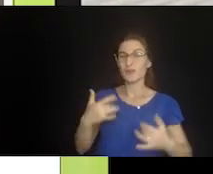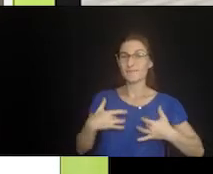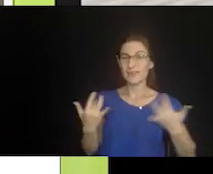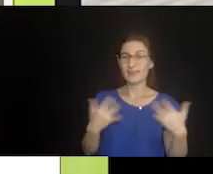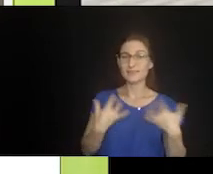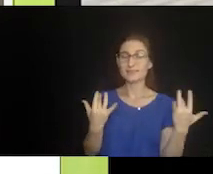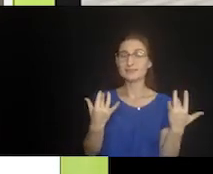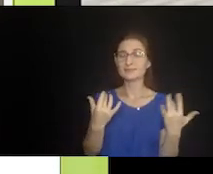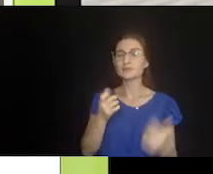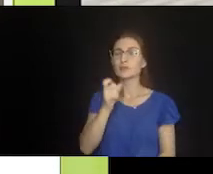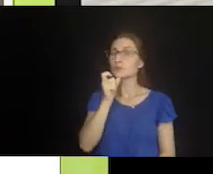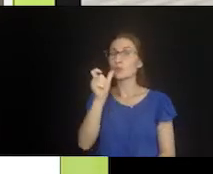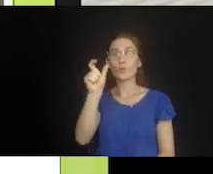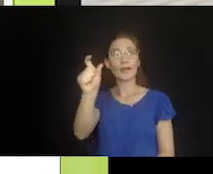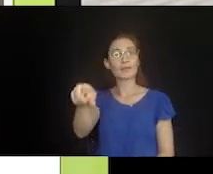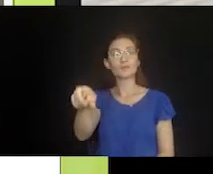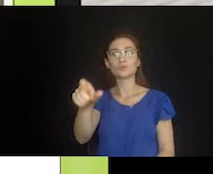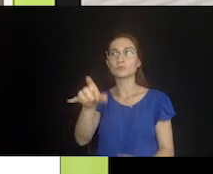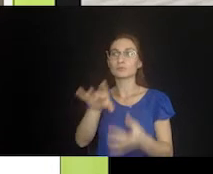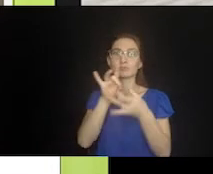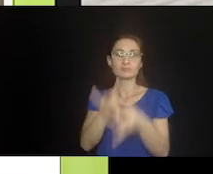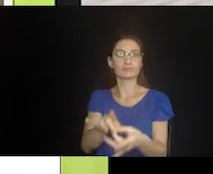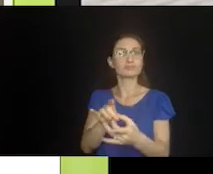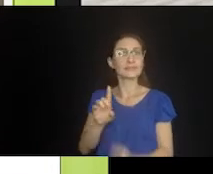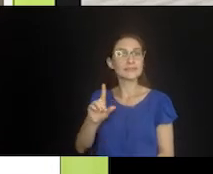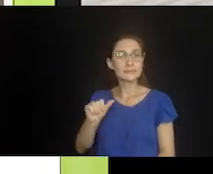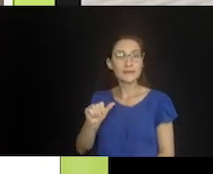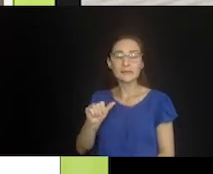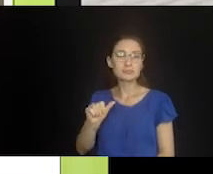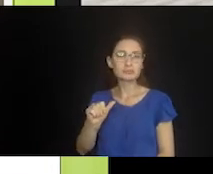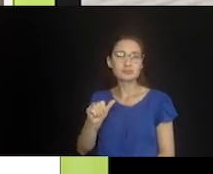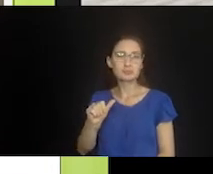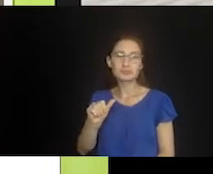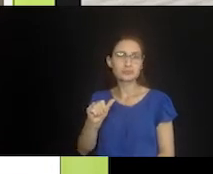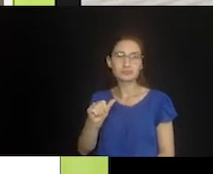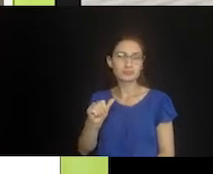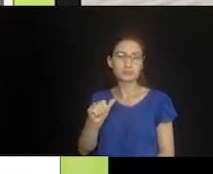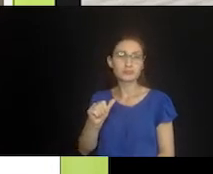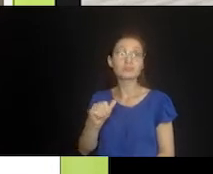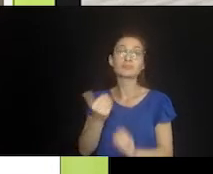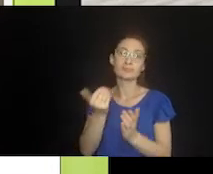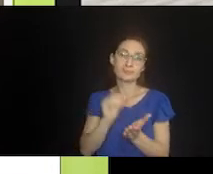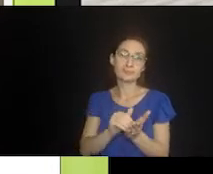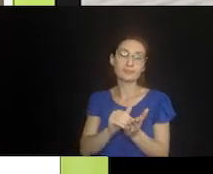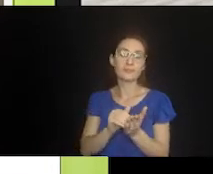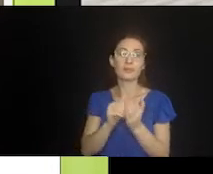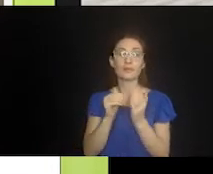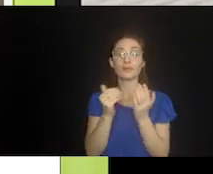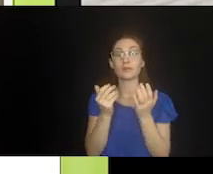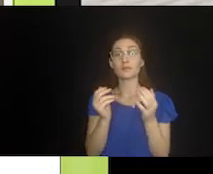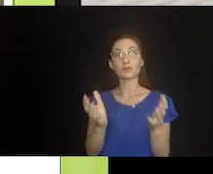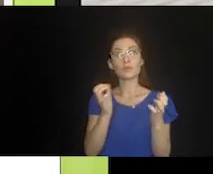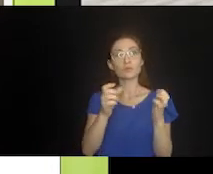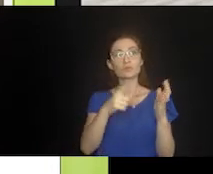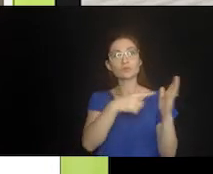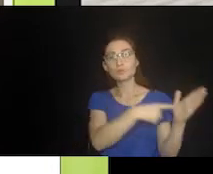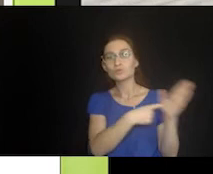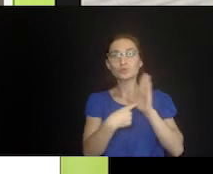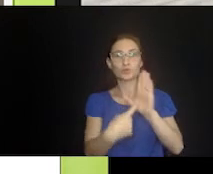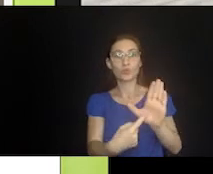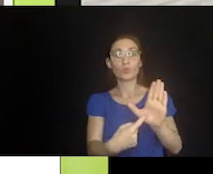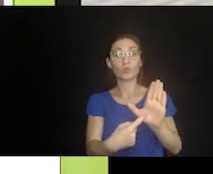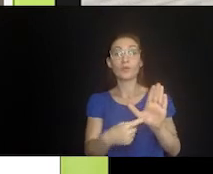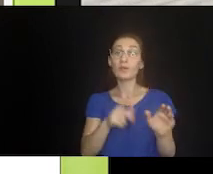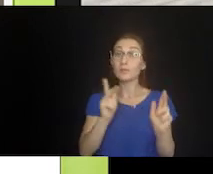community events. It doesn't have to always be something that has to do with people with disabilities, because again,